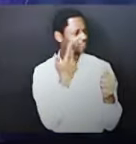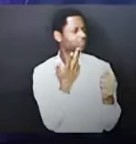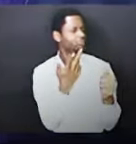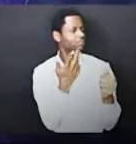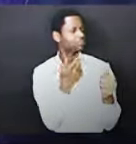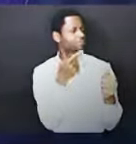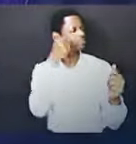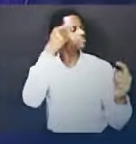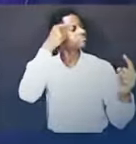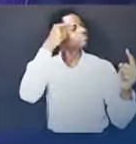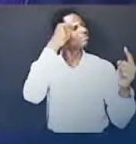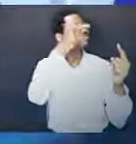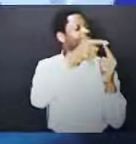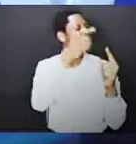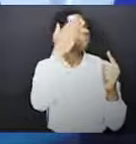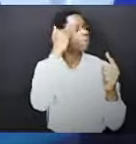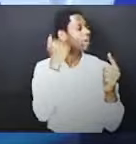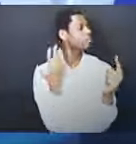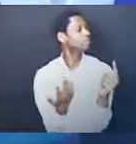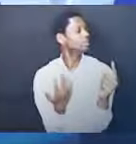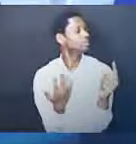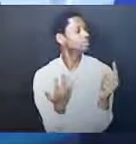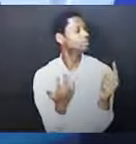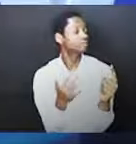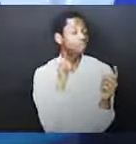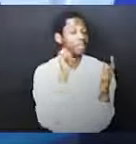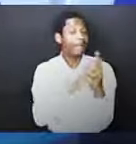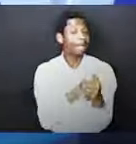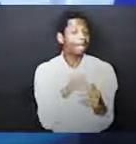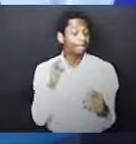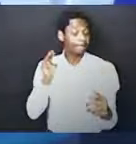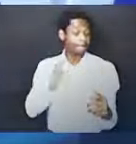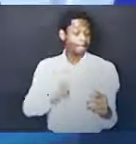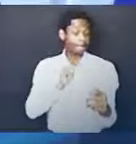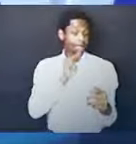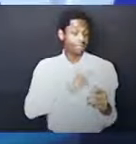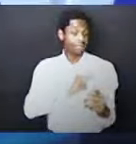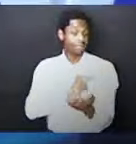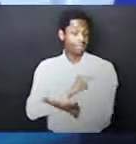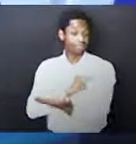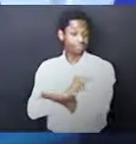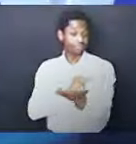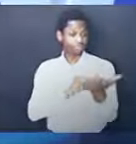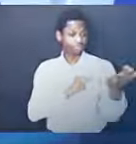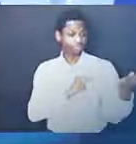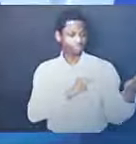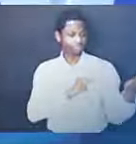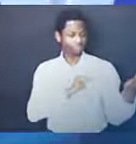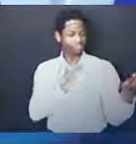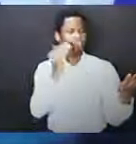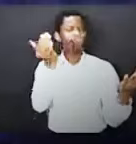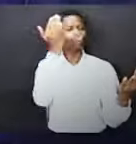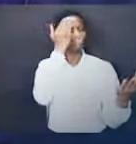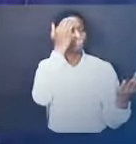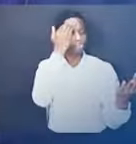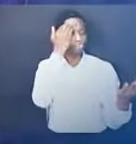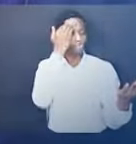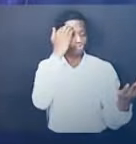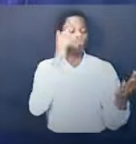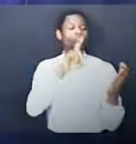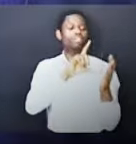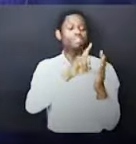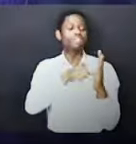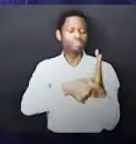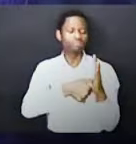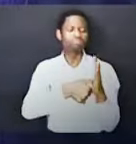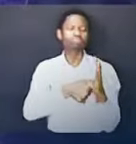their spheres of influence with the consciousness that they are a people of God. Yani ehwe kwan ewo butaye mu ne se asori